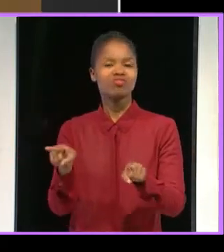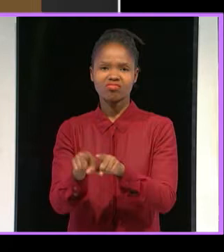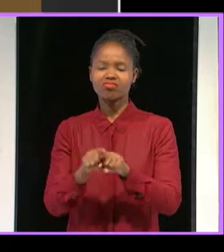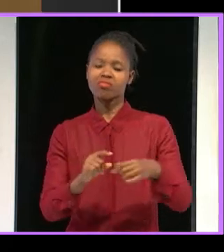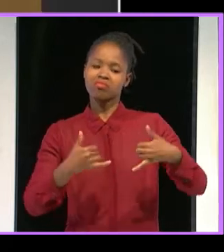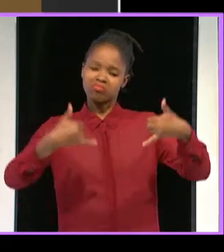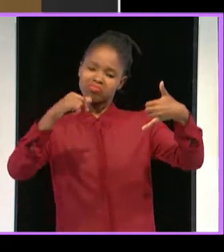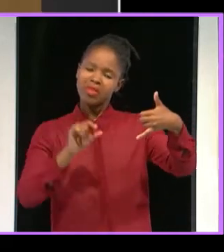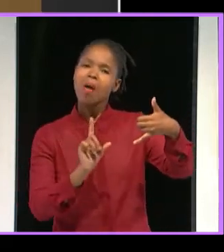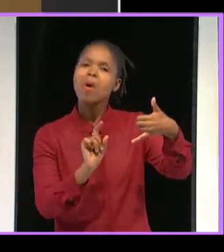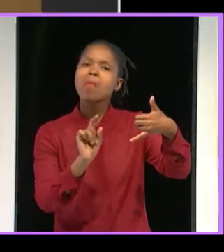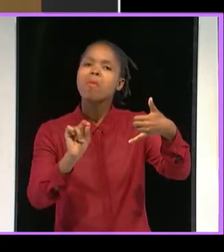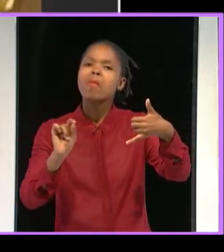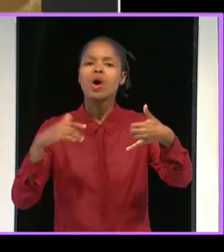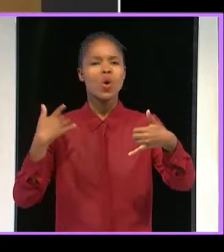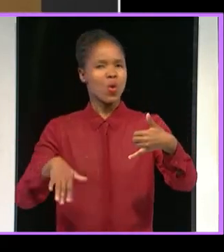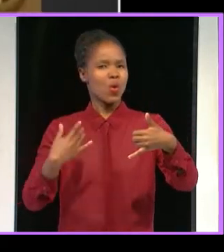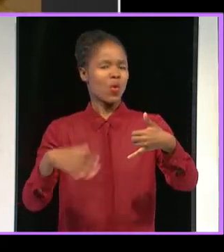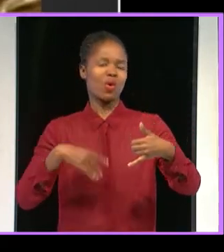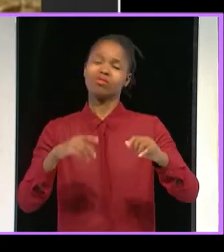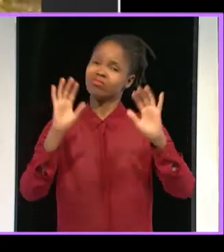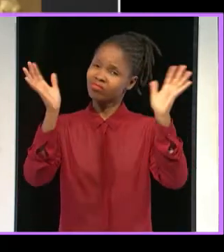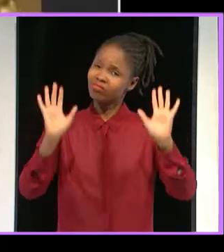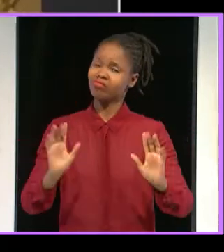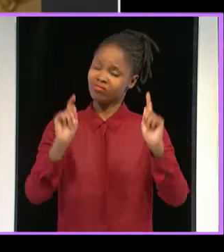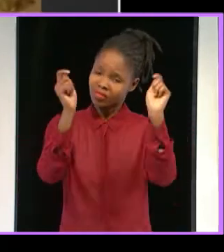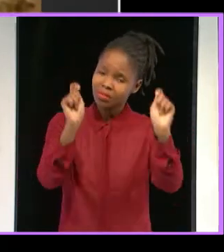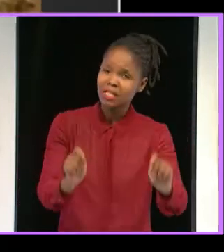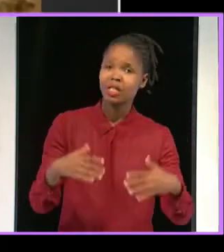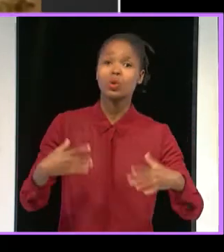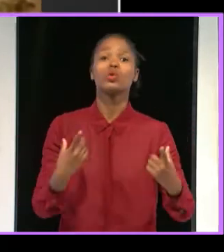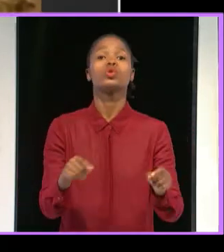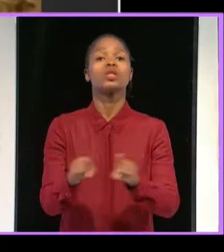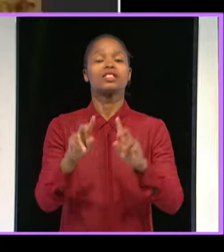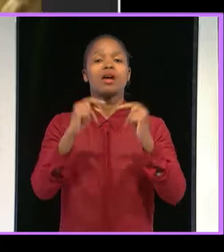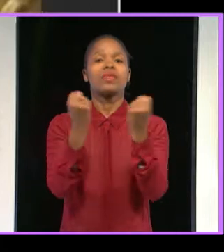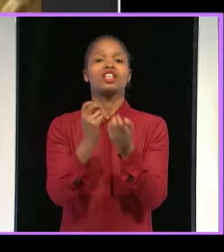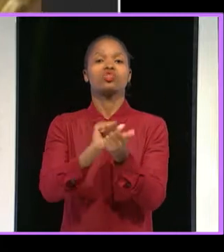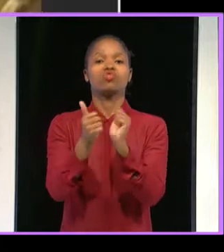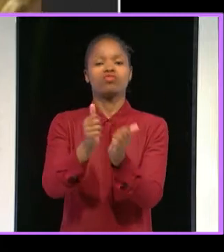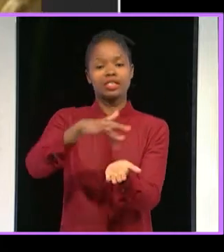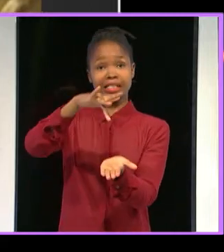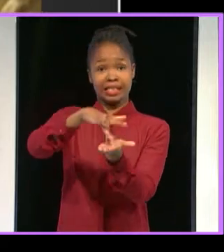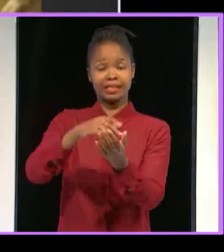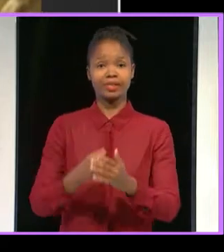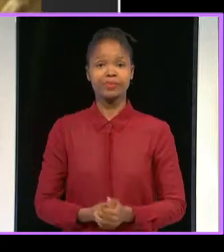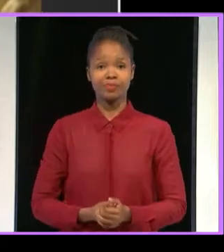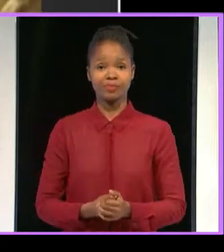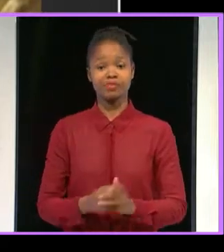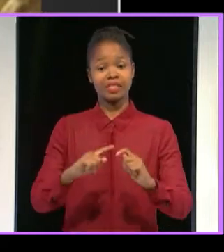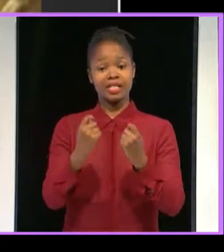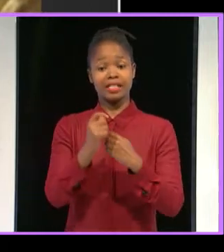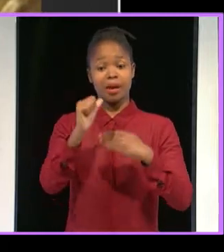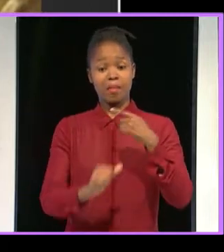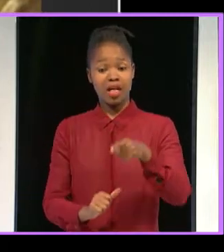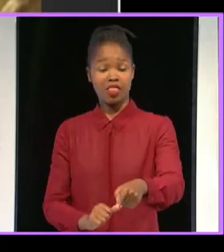to admire Rugby Union's most coveted prize close up at the National Training Centre. This October,